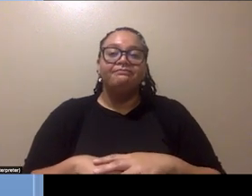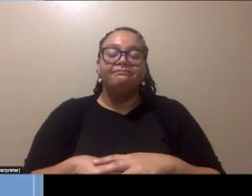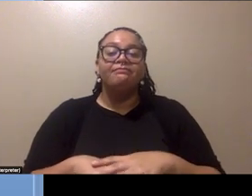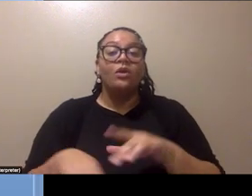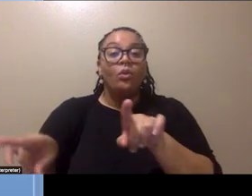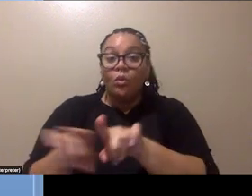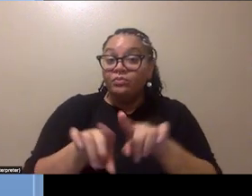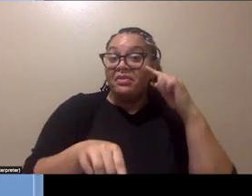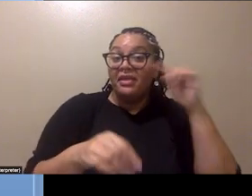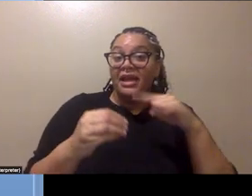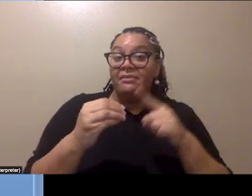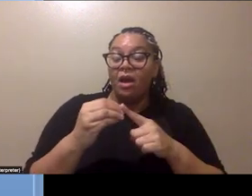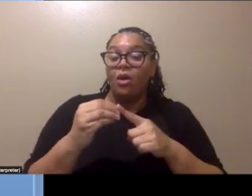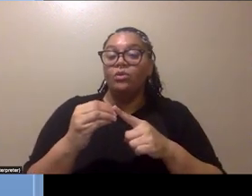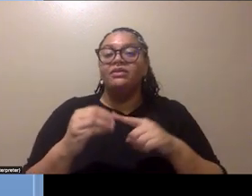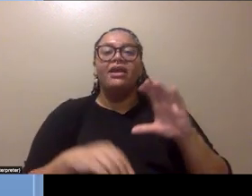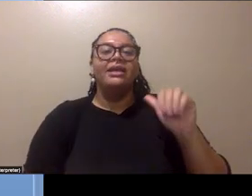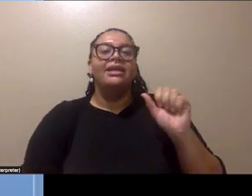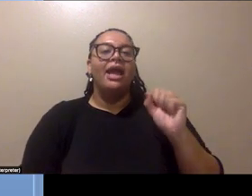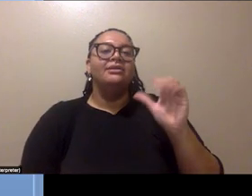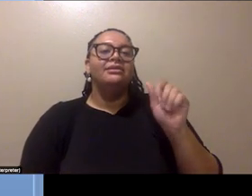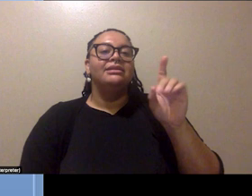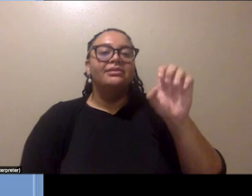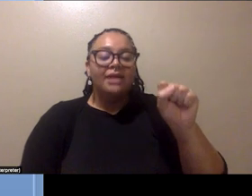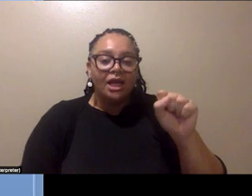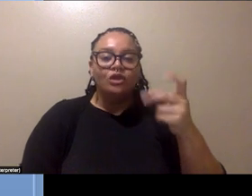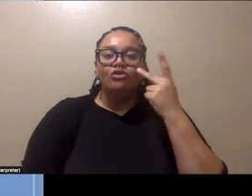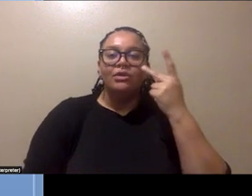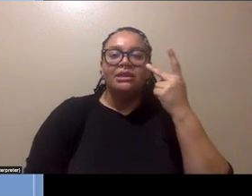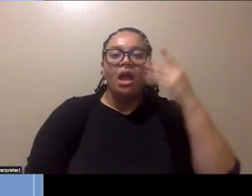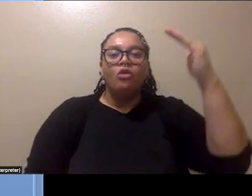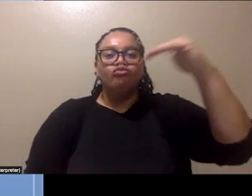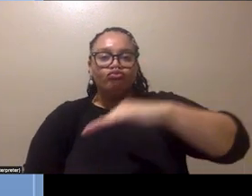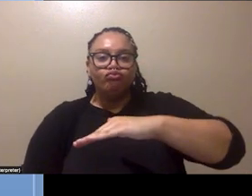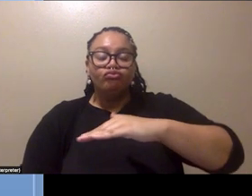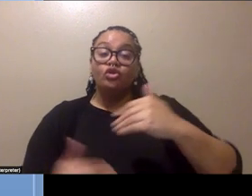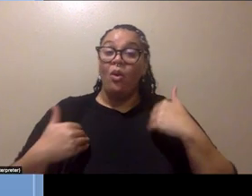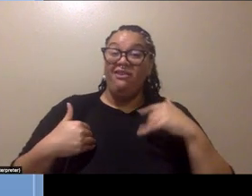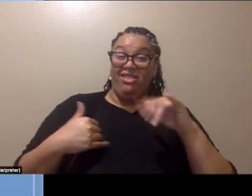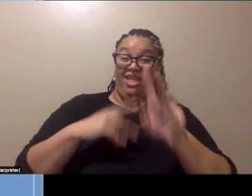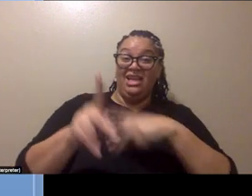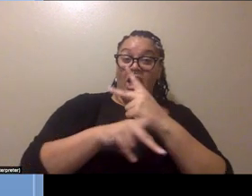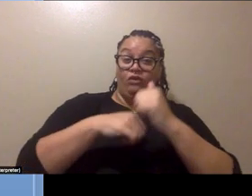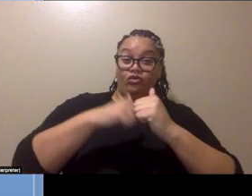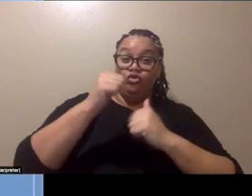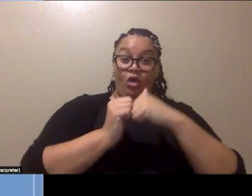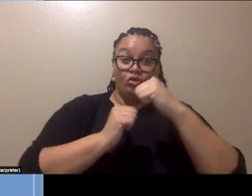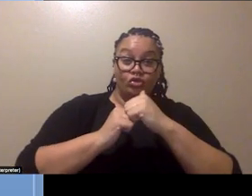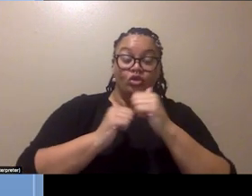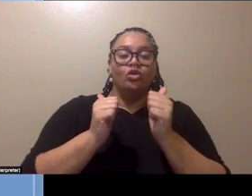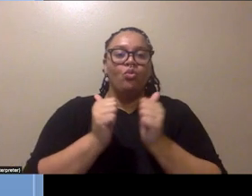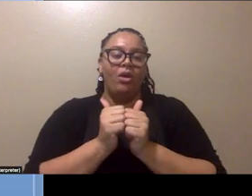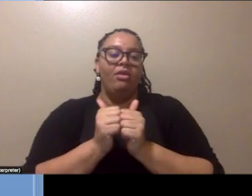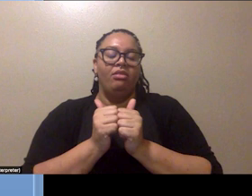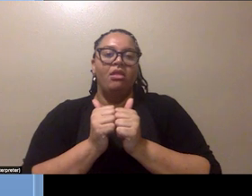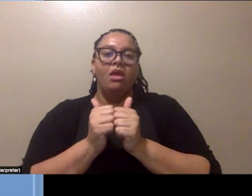rugged, steep terrain, such as thinking about the Coast Range or the Cascades. You can see these steep slopes. So having these